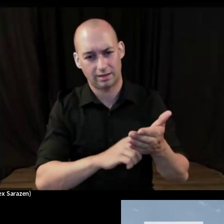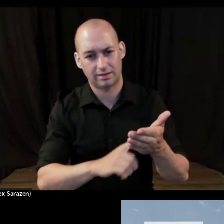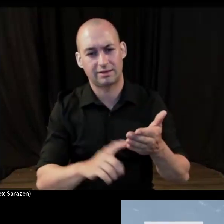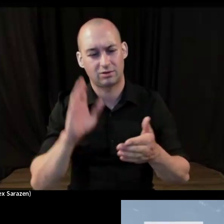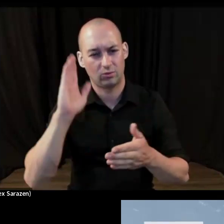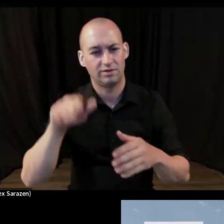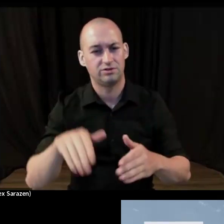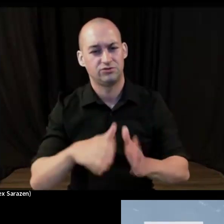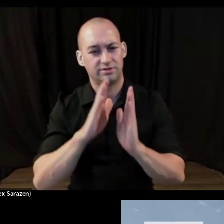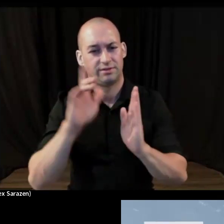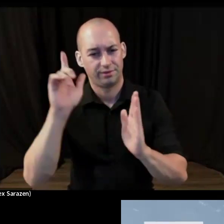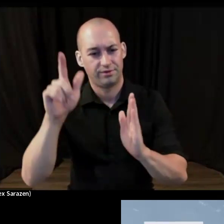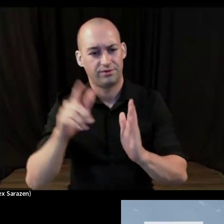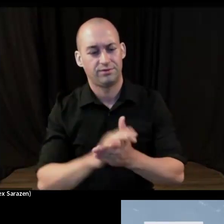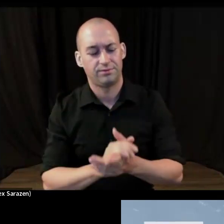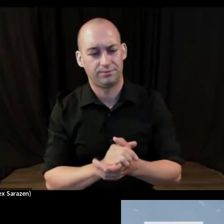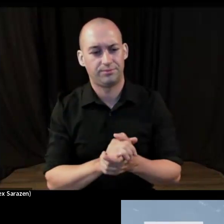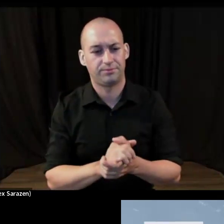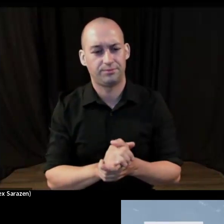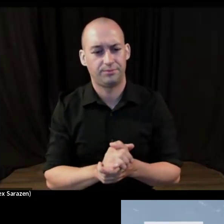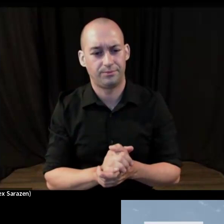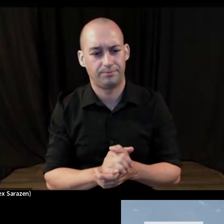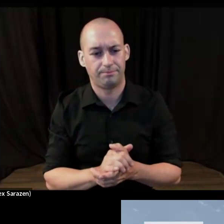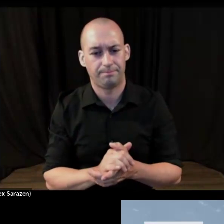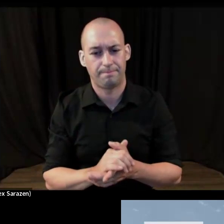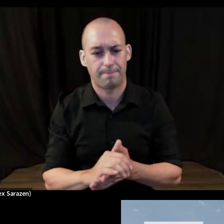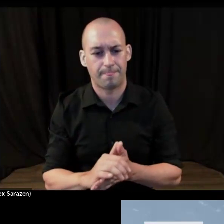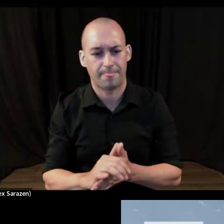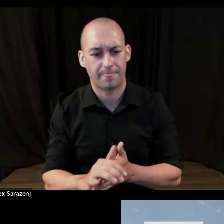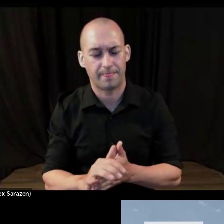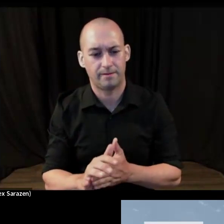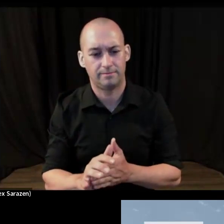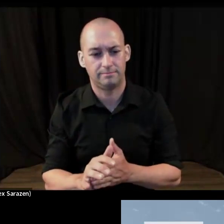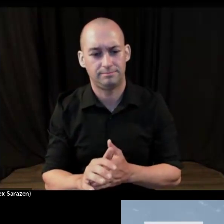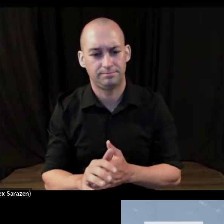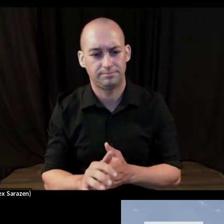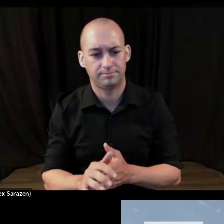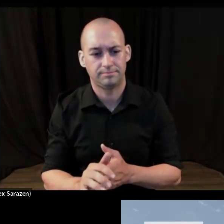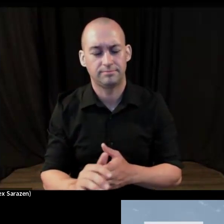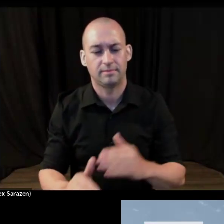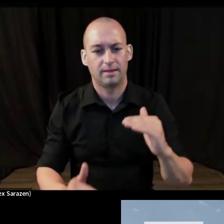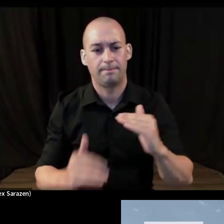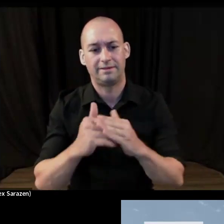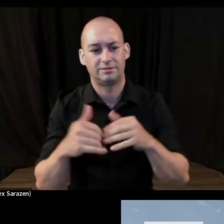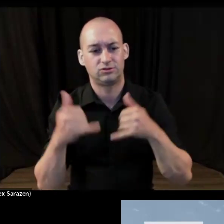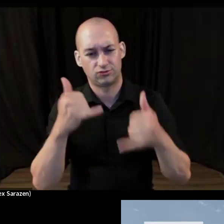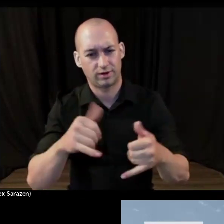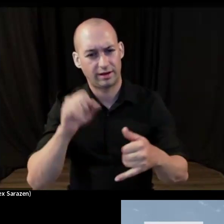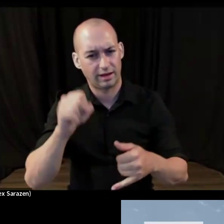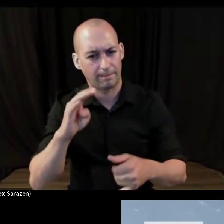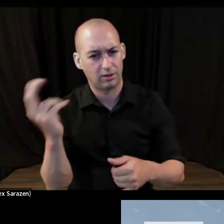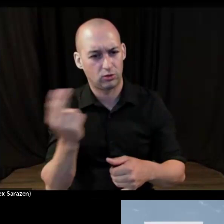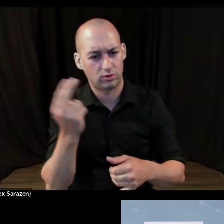Yeah, So I'm happy to answer the question from Bruce. We can read it. Bruce asked, can a capacity grant be utilized to cover the